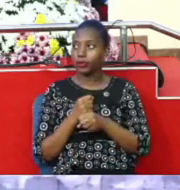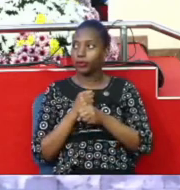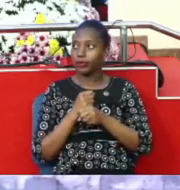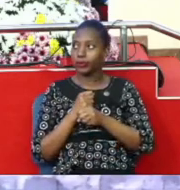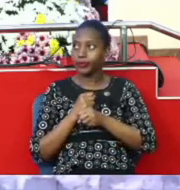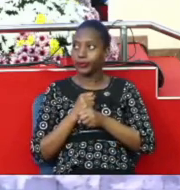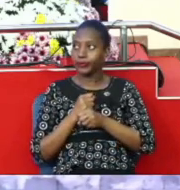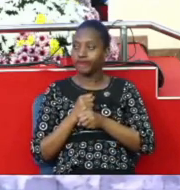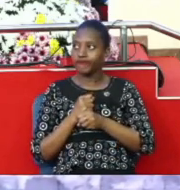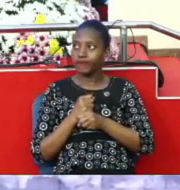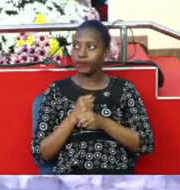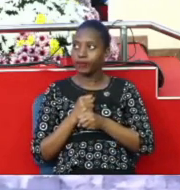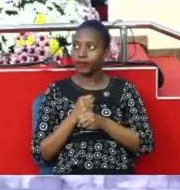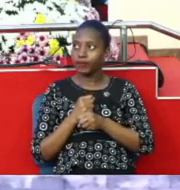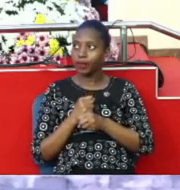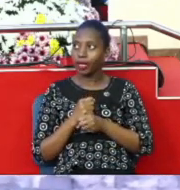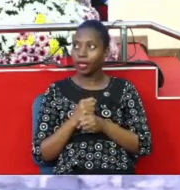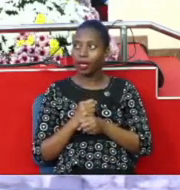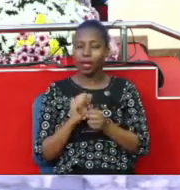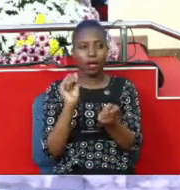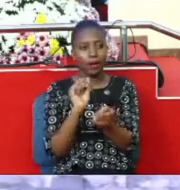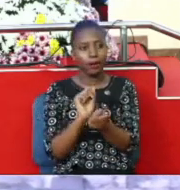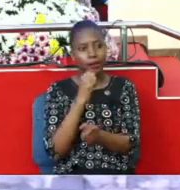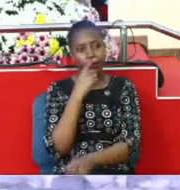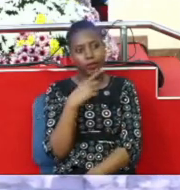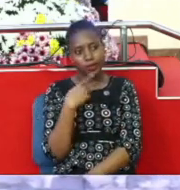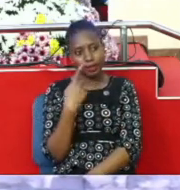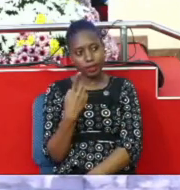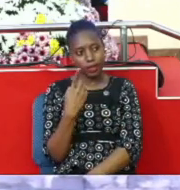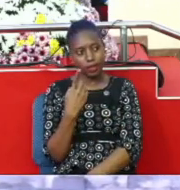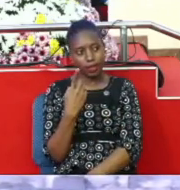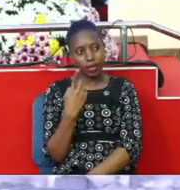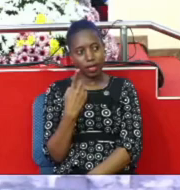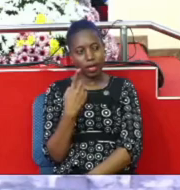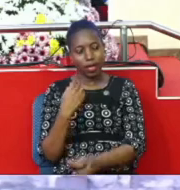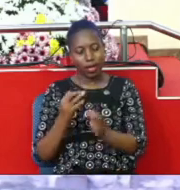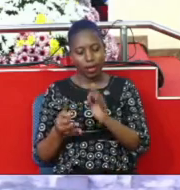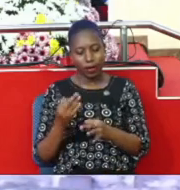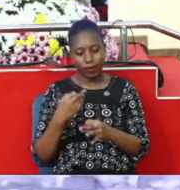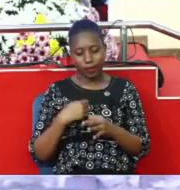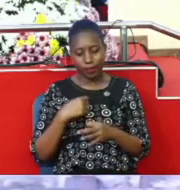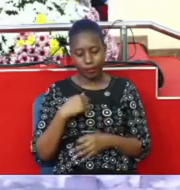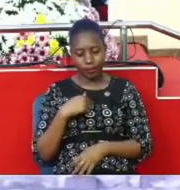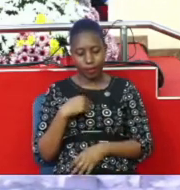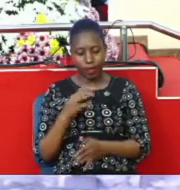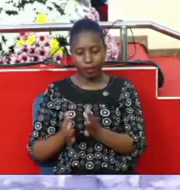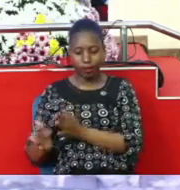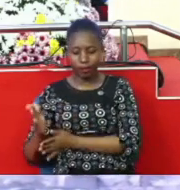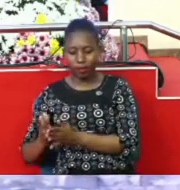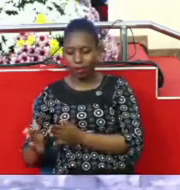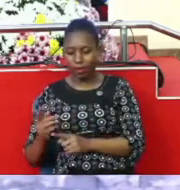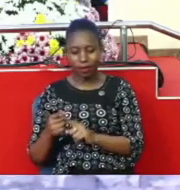I don't do it. When I set myself, I don't do it. Finally, he says, what a wretched sinner that I